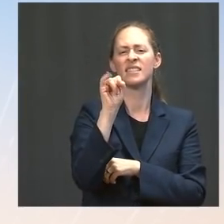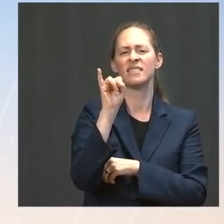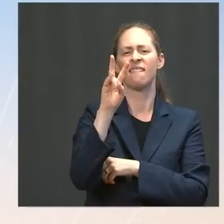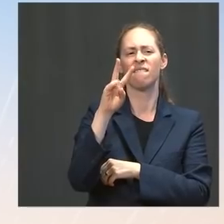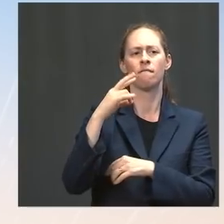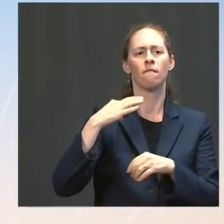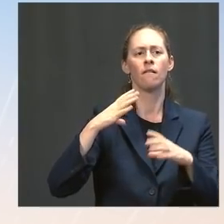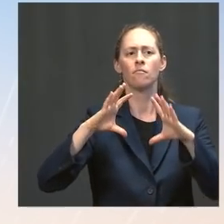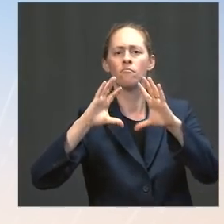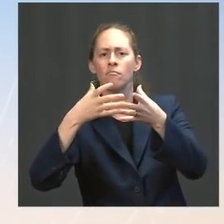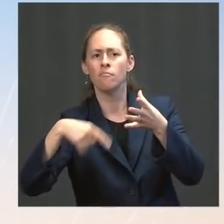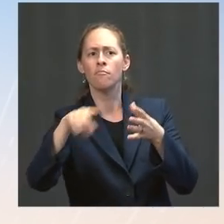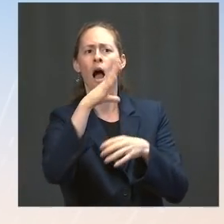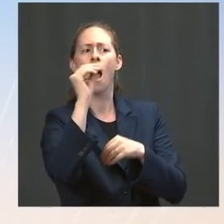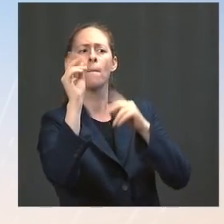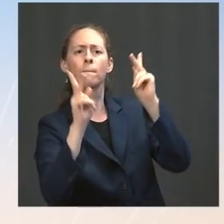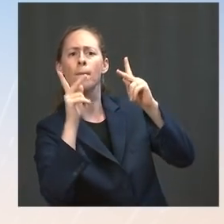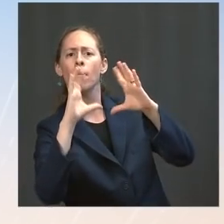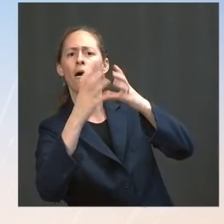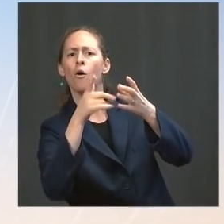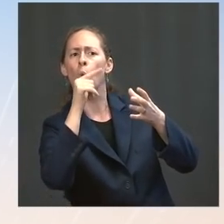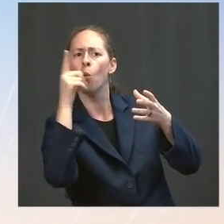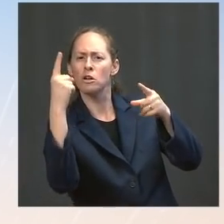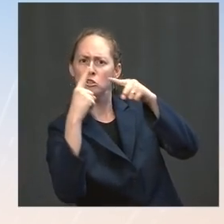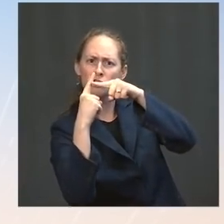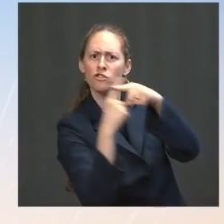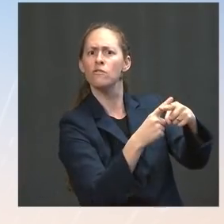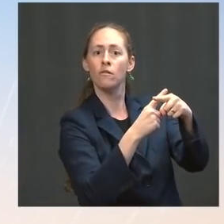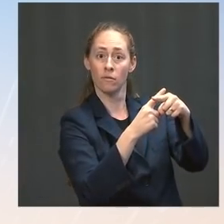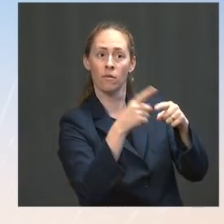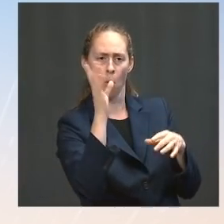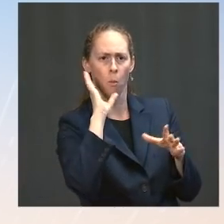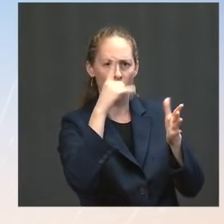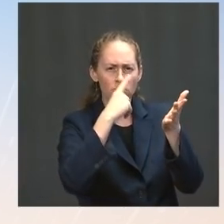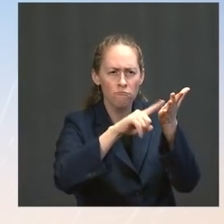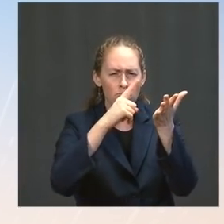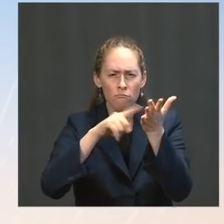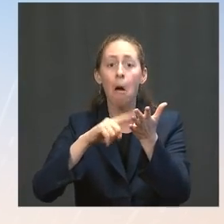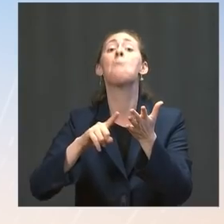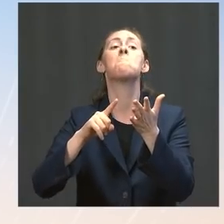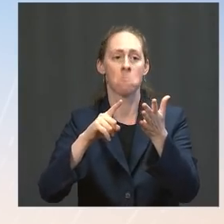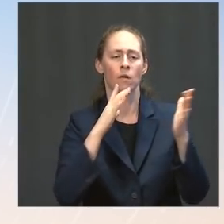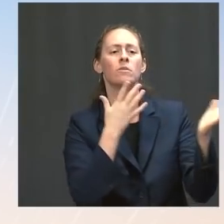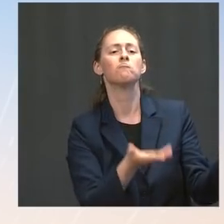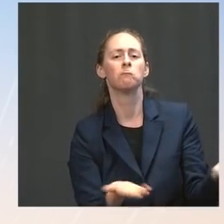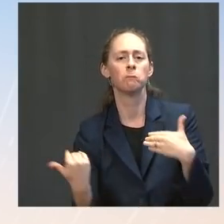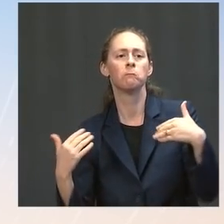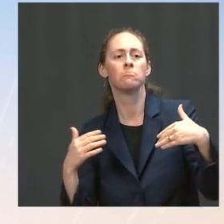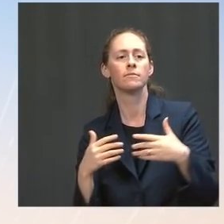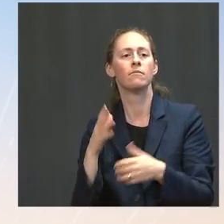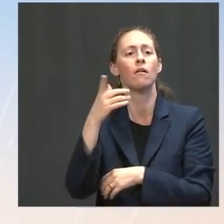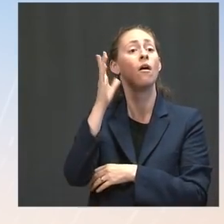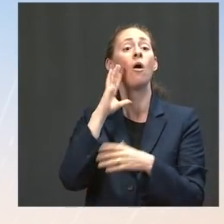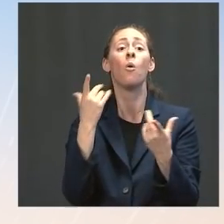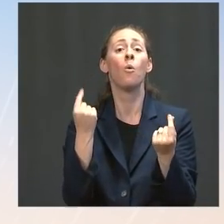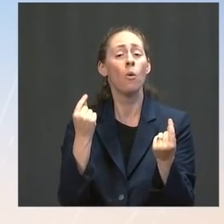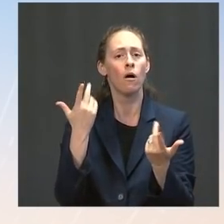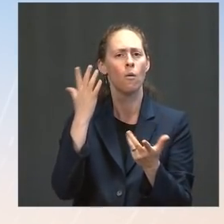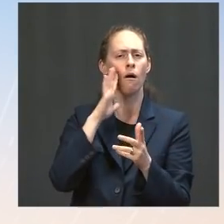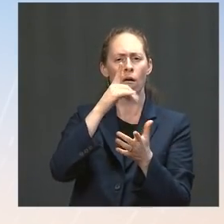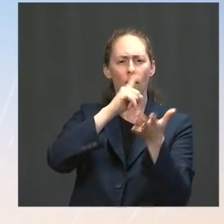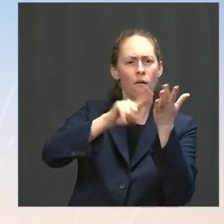I hope I'm framing this right, but there's been the sense that I've heard, I think, from you and others in the administration